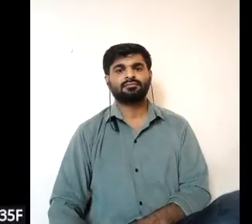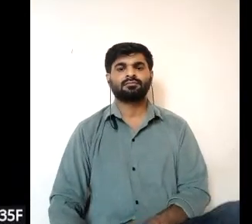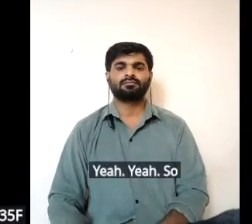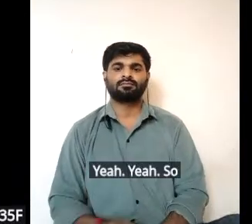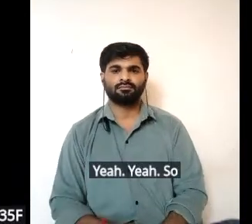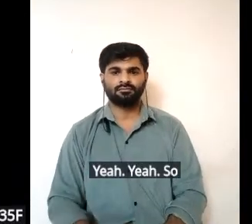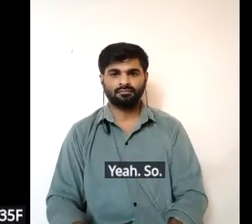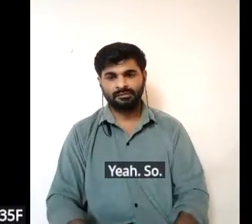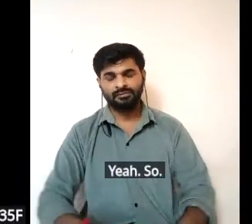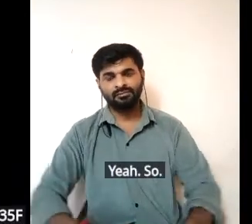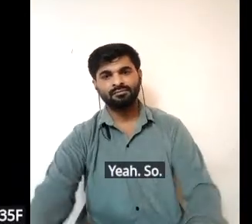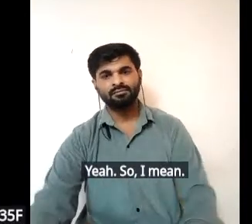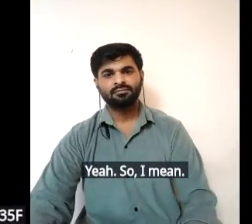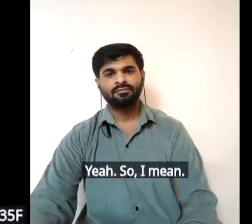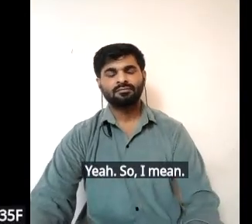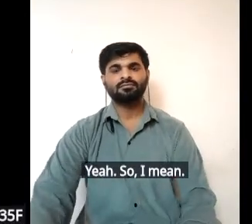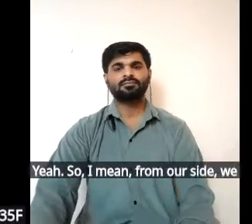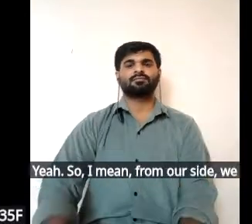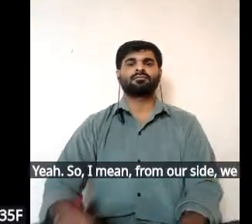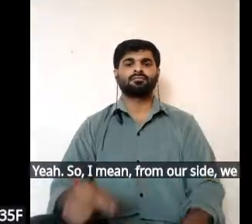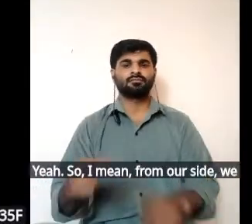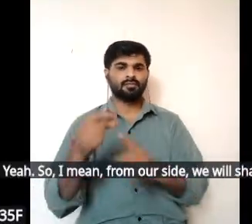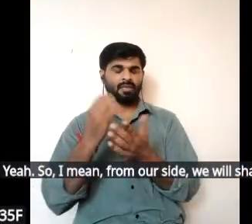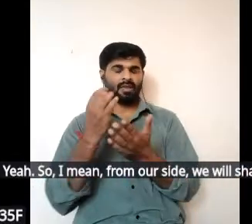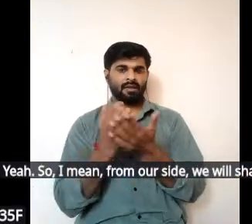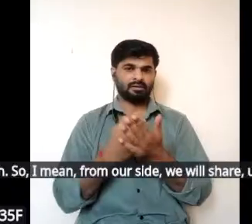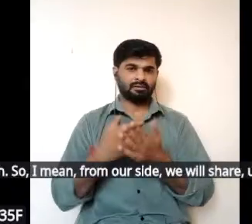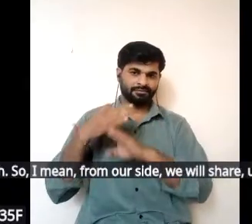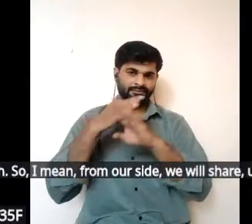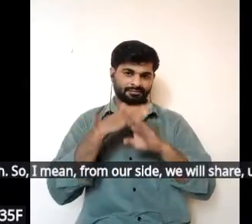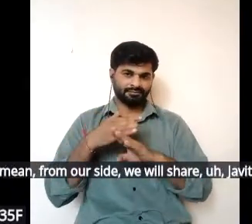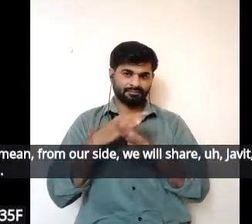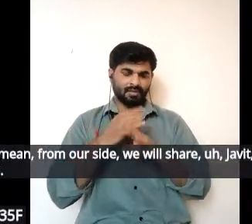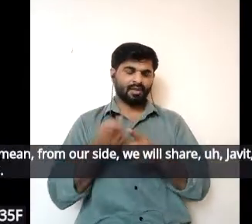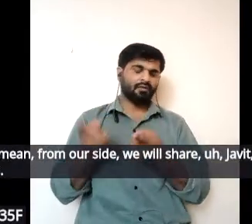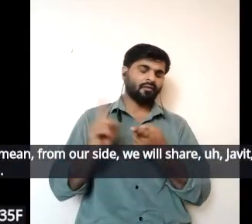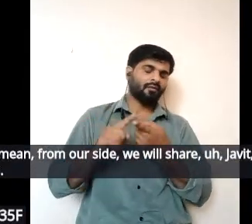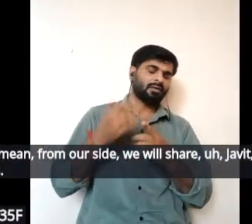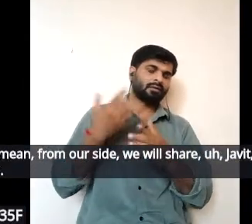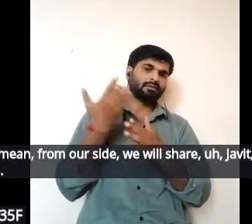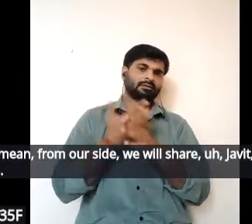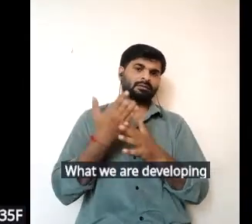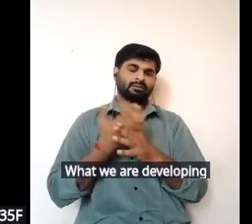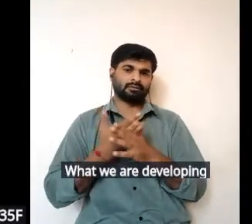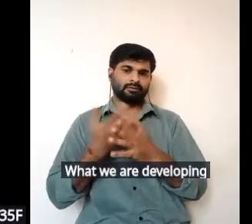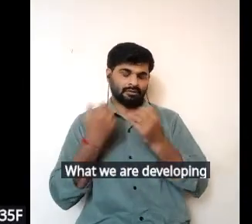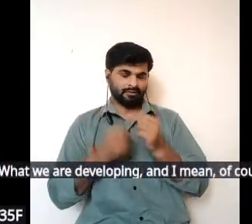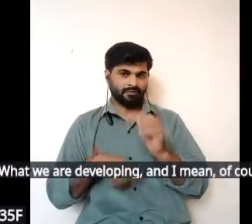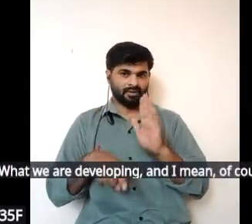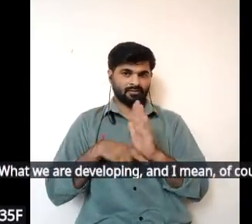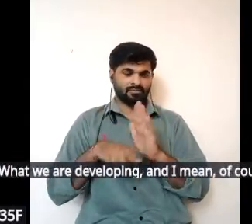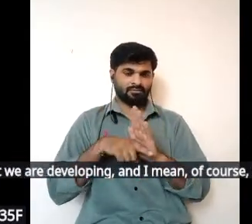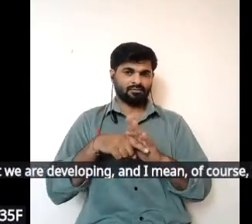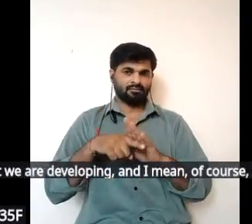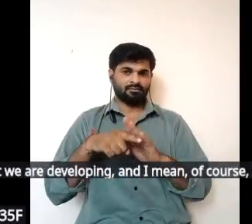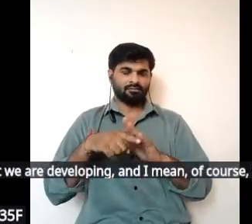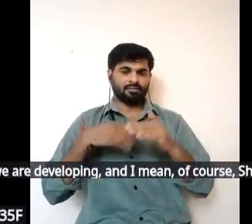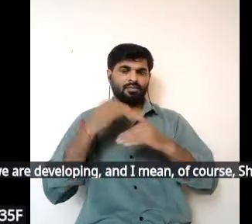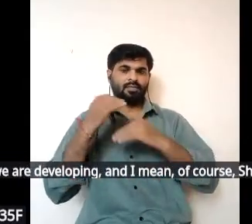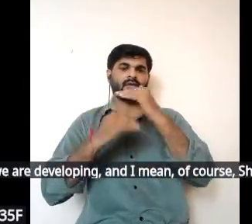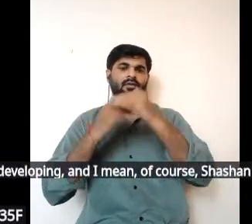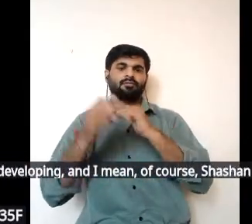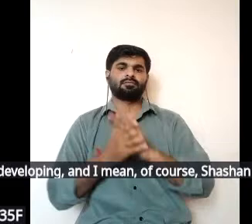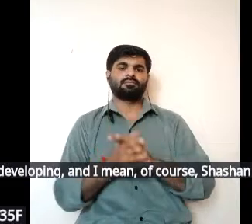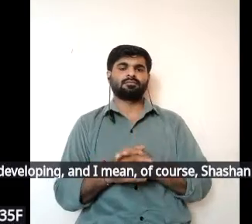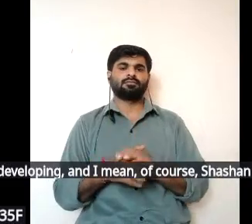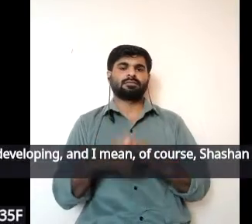So, I mean, from our side, we will share, Javed, whatever the documents what we are developing. And I mean, of course, Shashank and us will also share